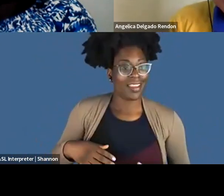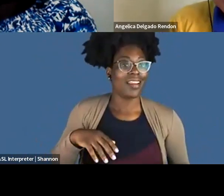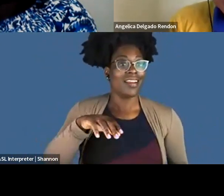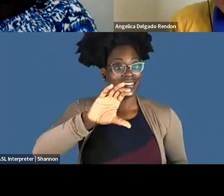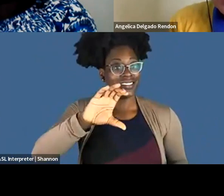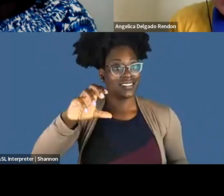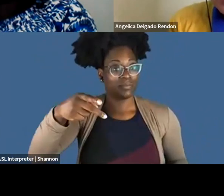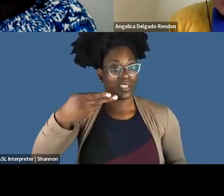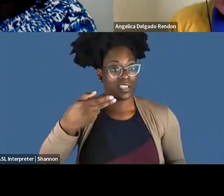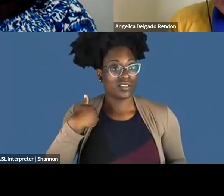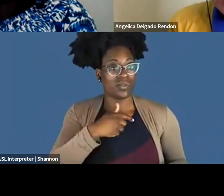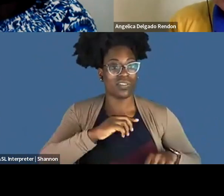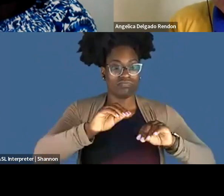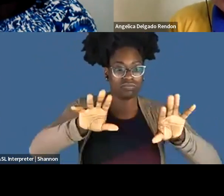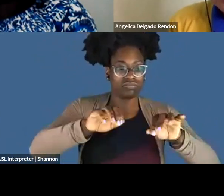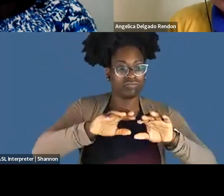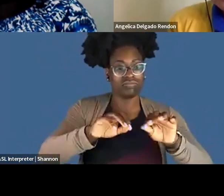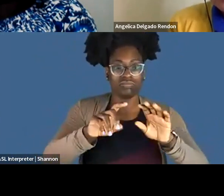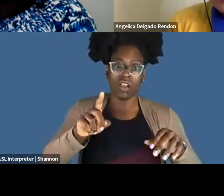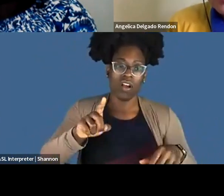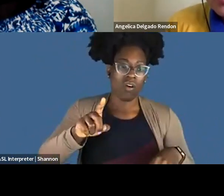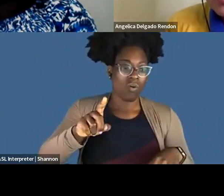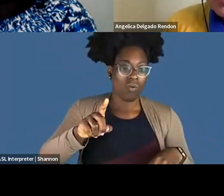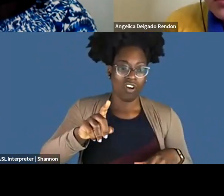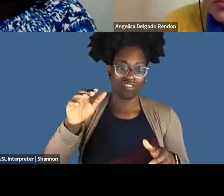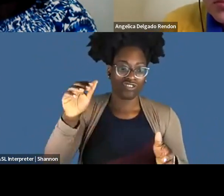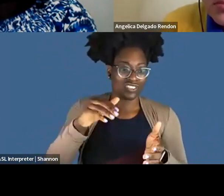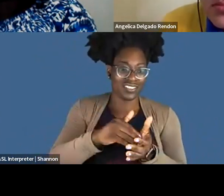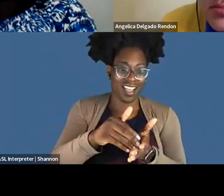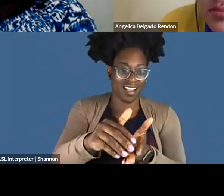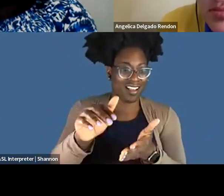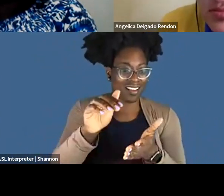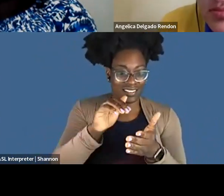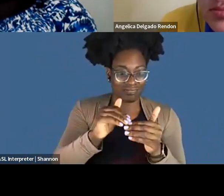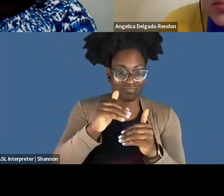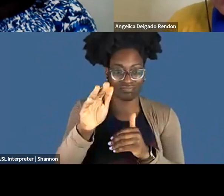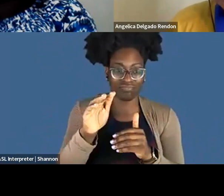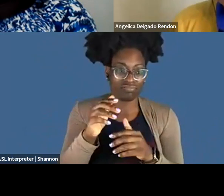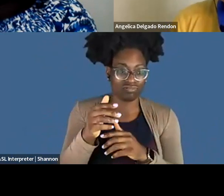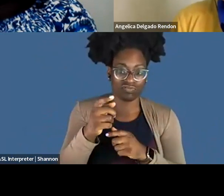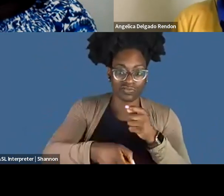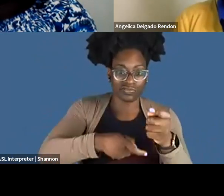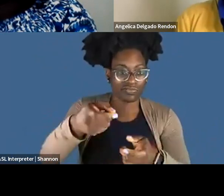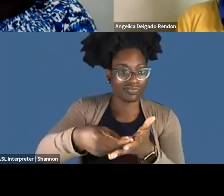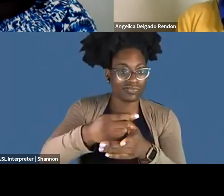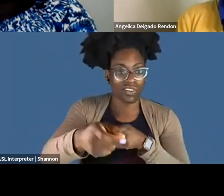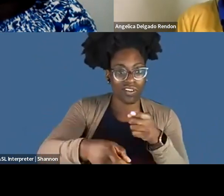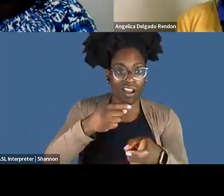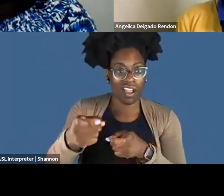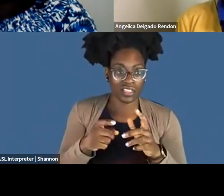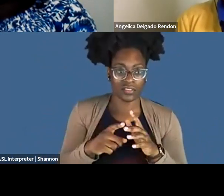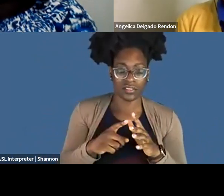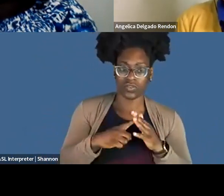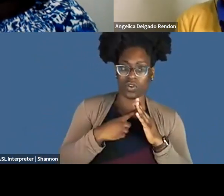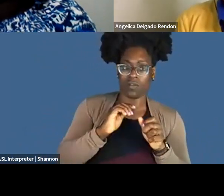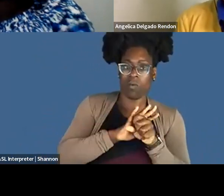are, at the beginning of the pandemic, we need PPE, we need hand sanitizer, we need